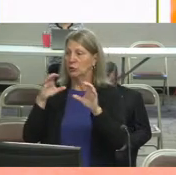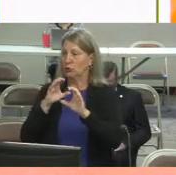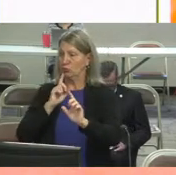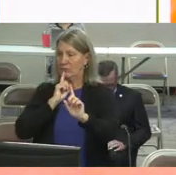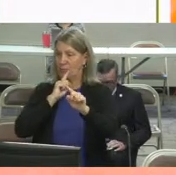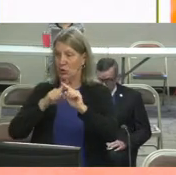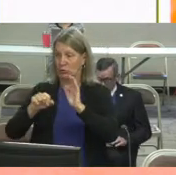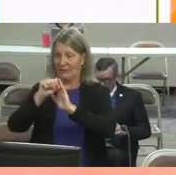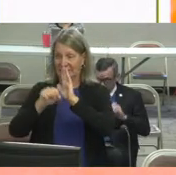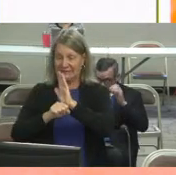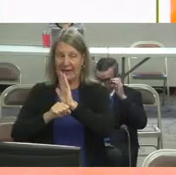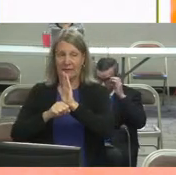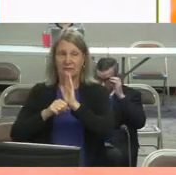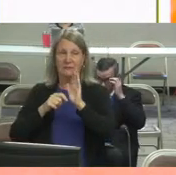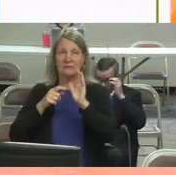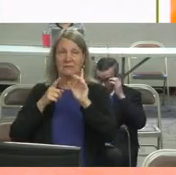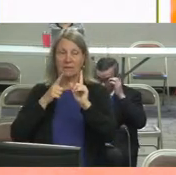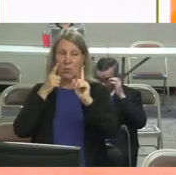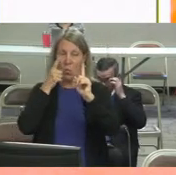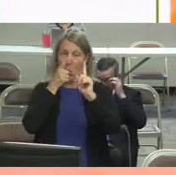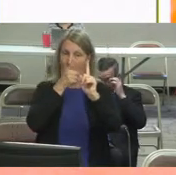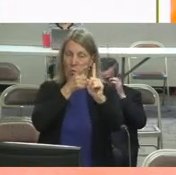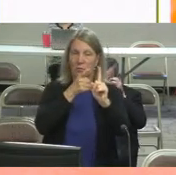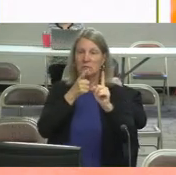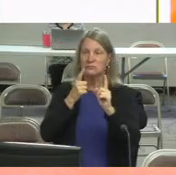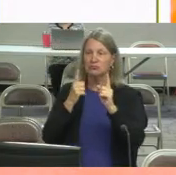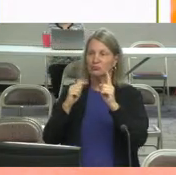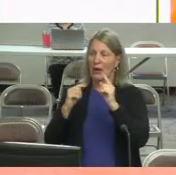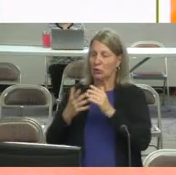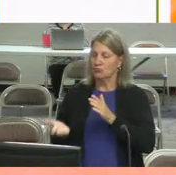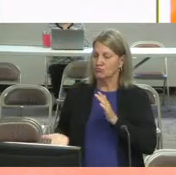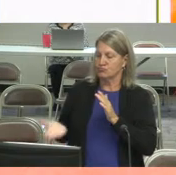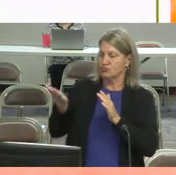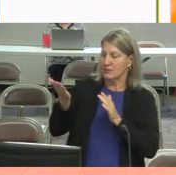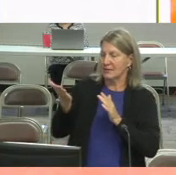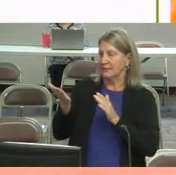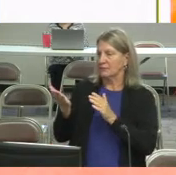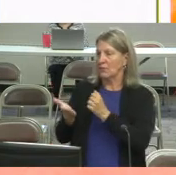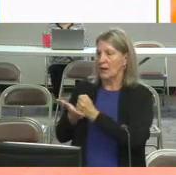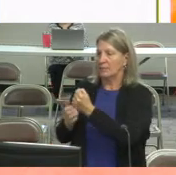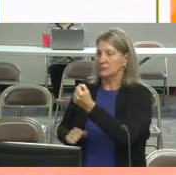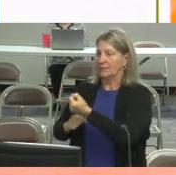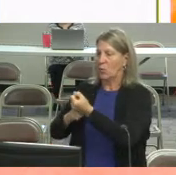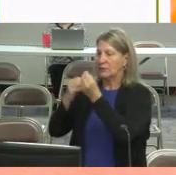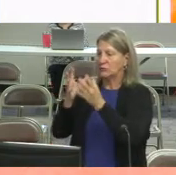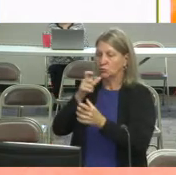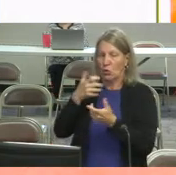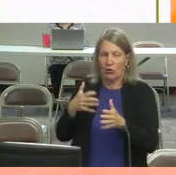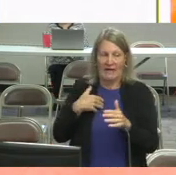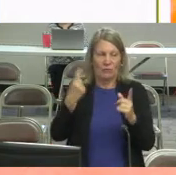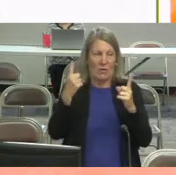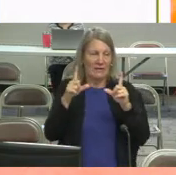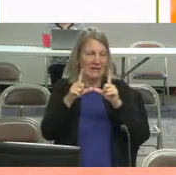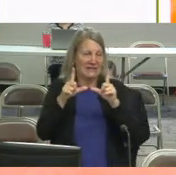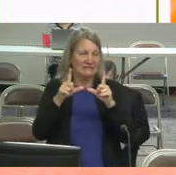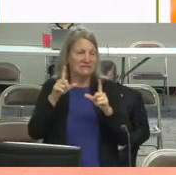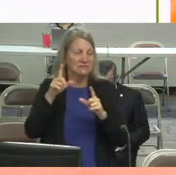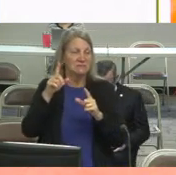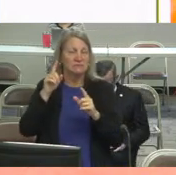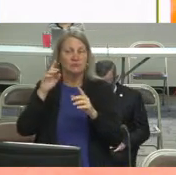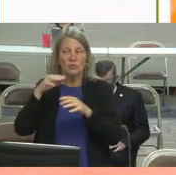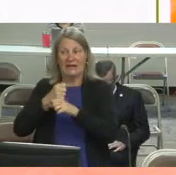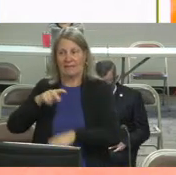so that's the goal for when we offer our reports to the state so we're trying to increase and help support